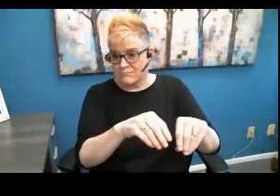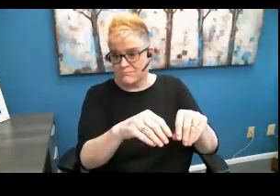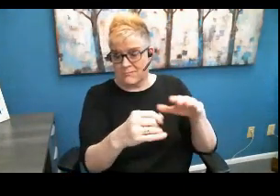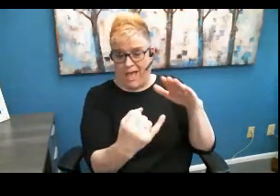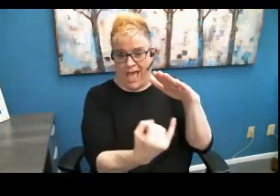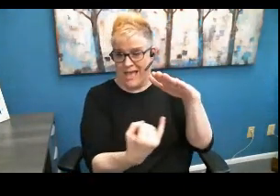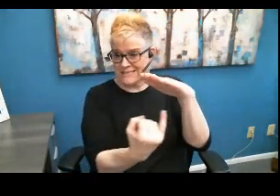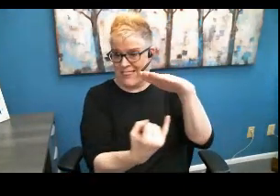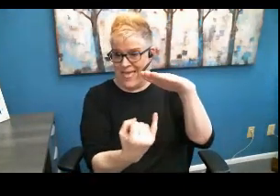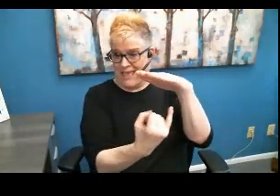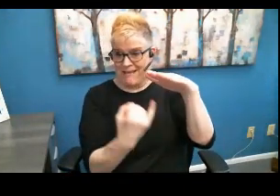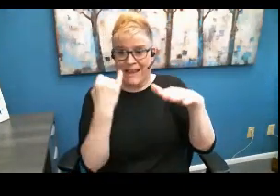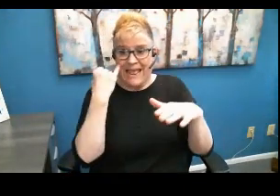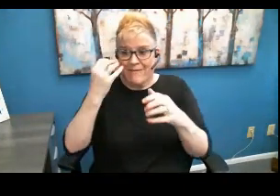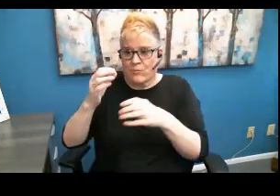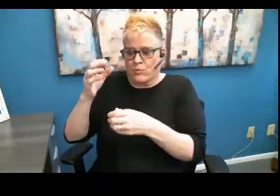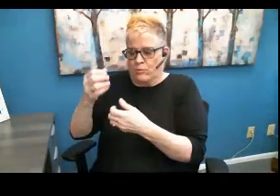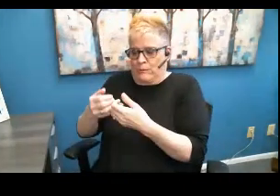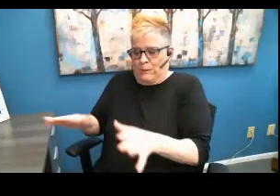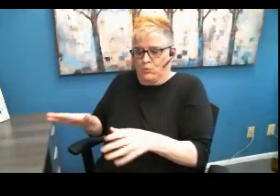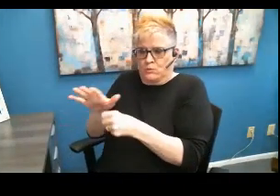going to be losing pressure.